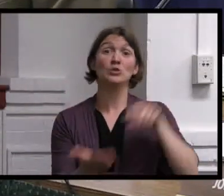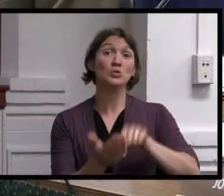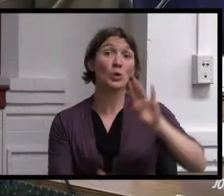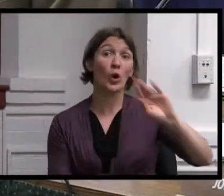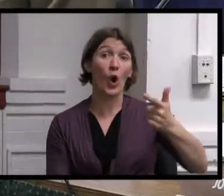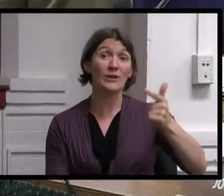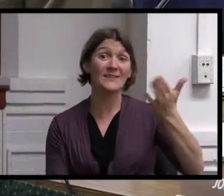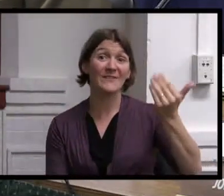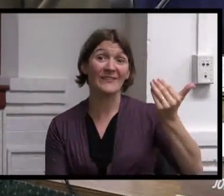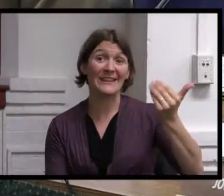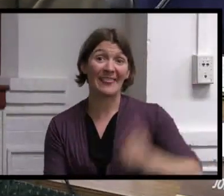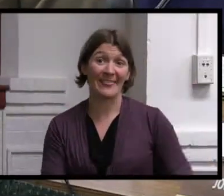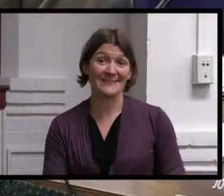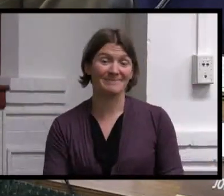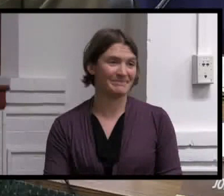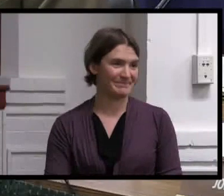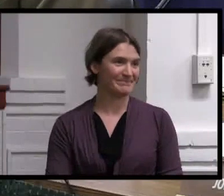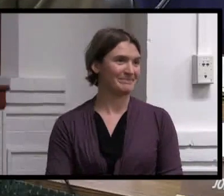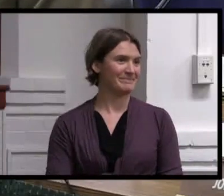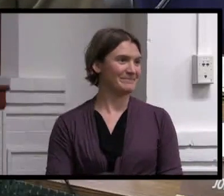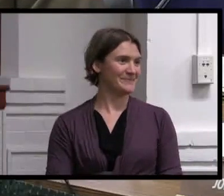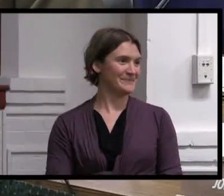So thank you.